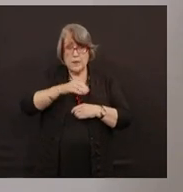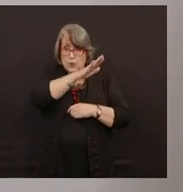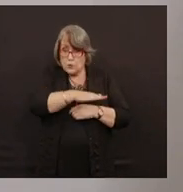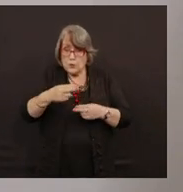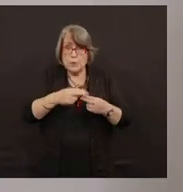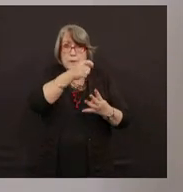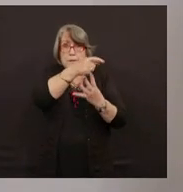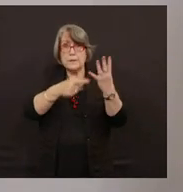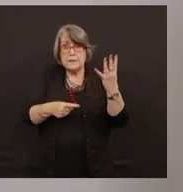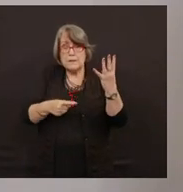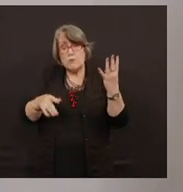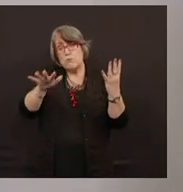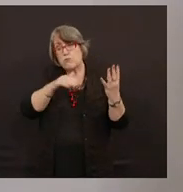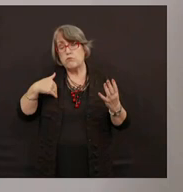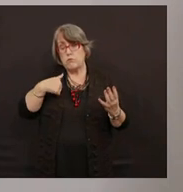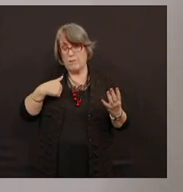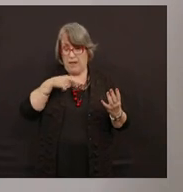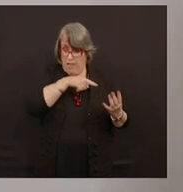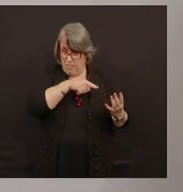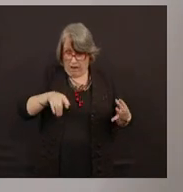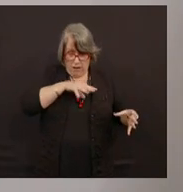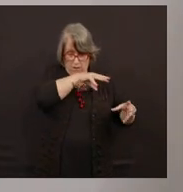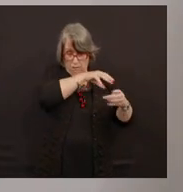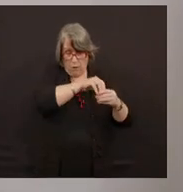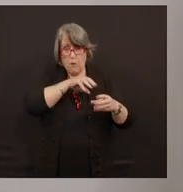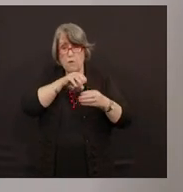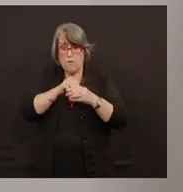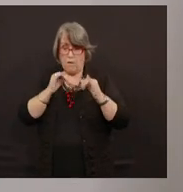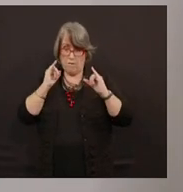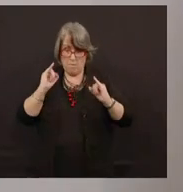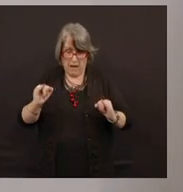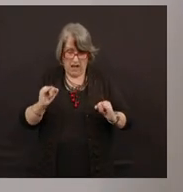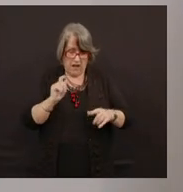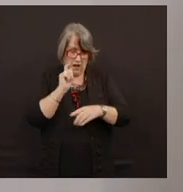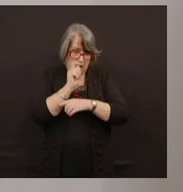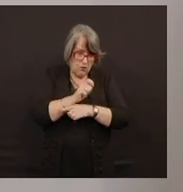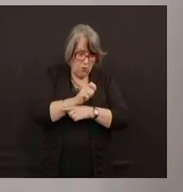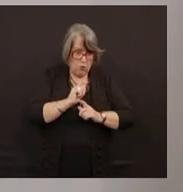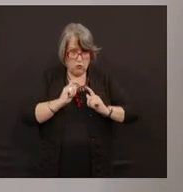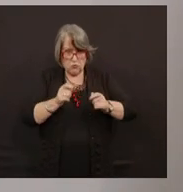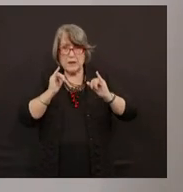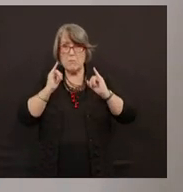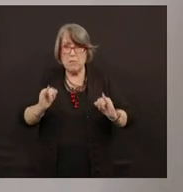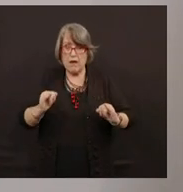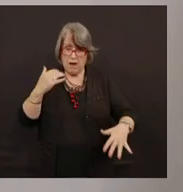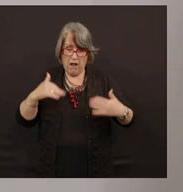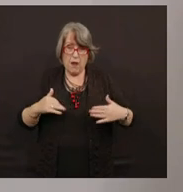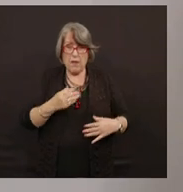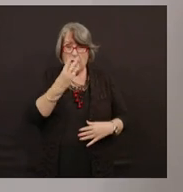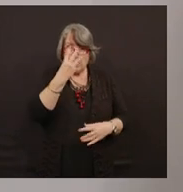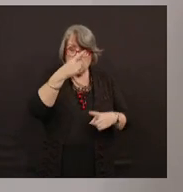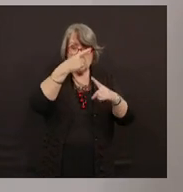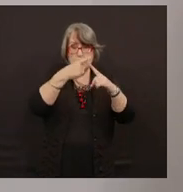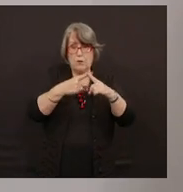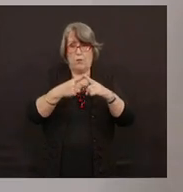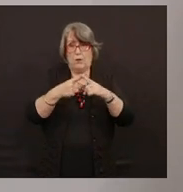with disability are estimated to have experienced maltreatment, including a range of sorts of harm. And that's around three times